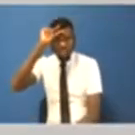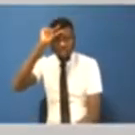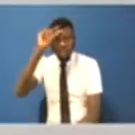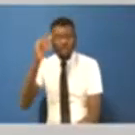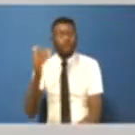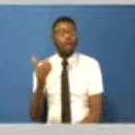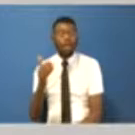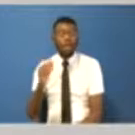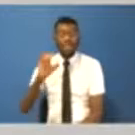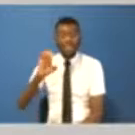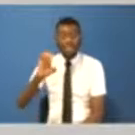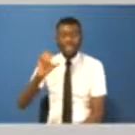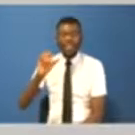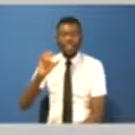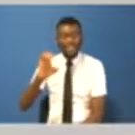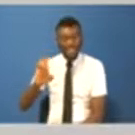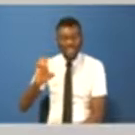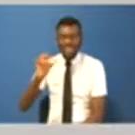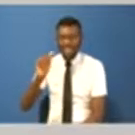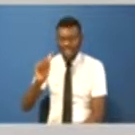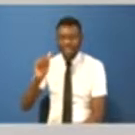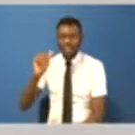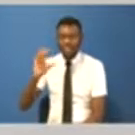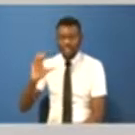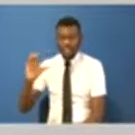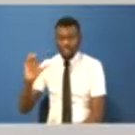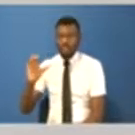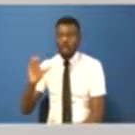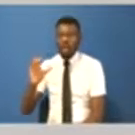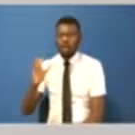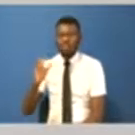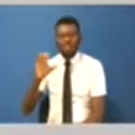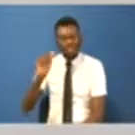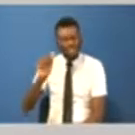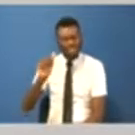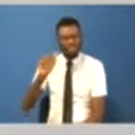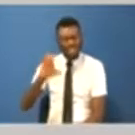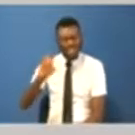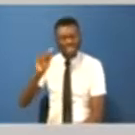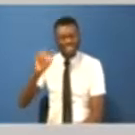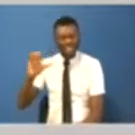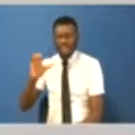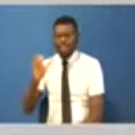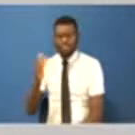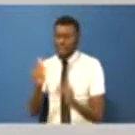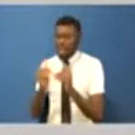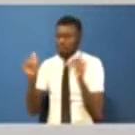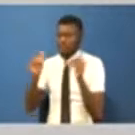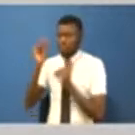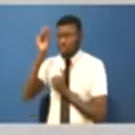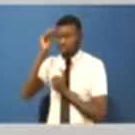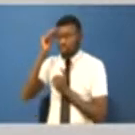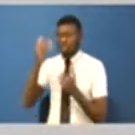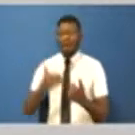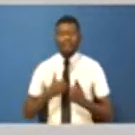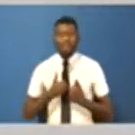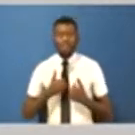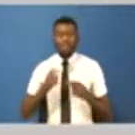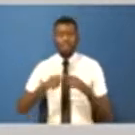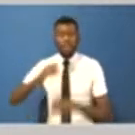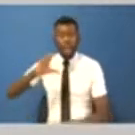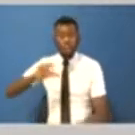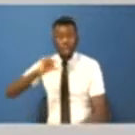the escc esc level of education but that does not stop a county